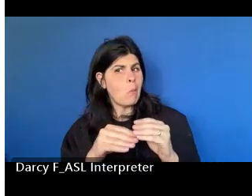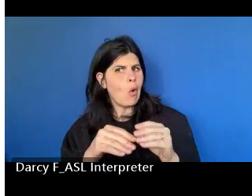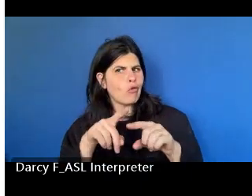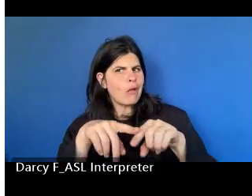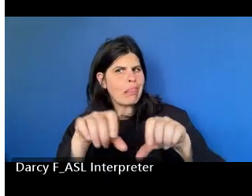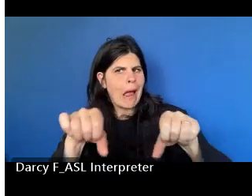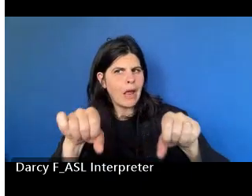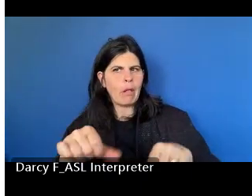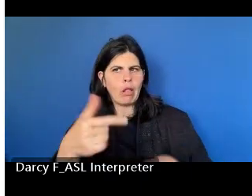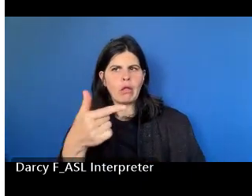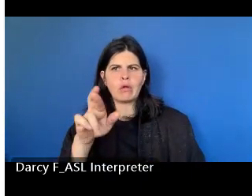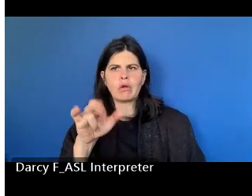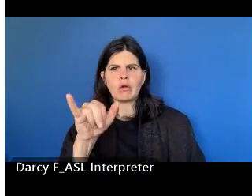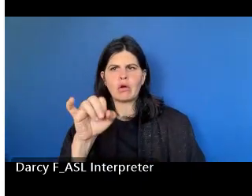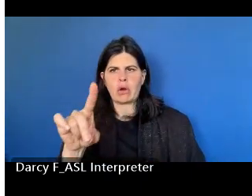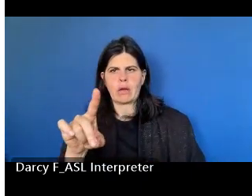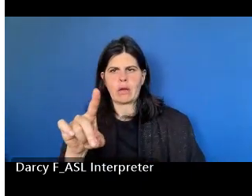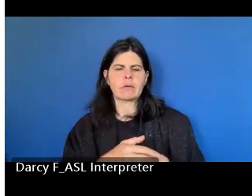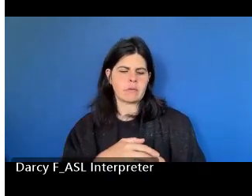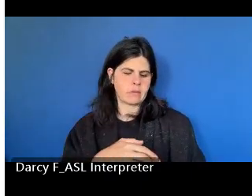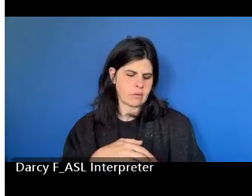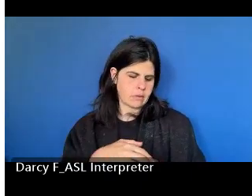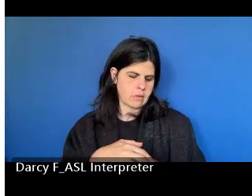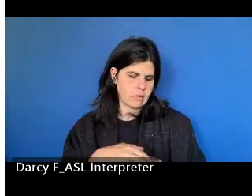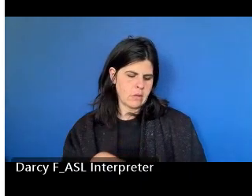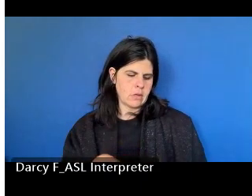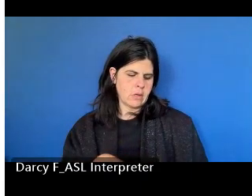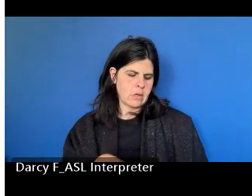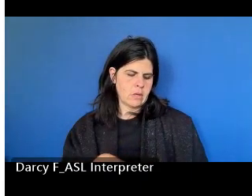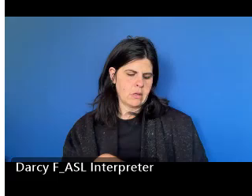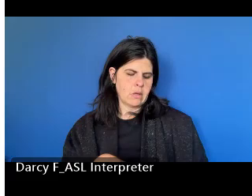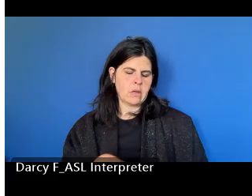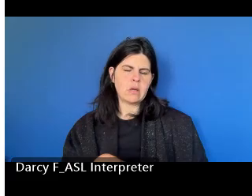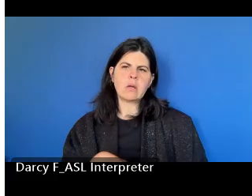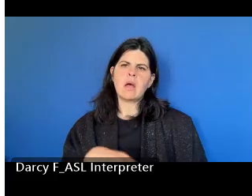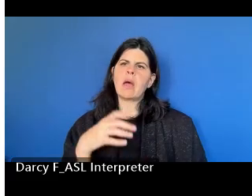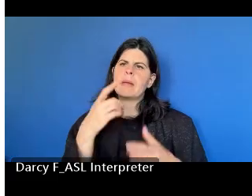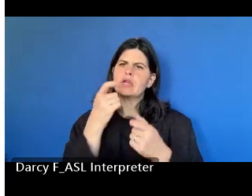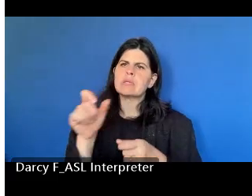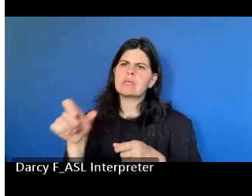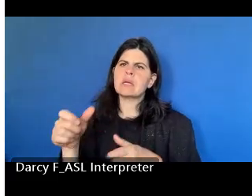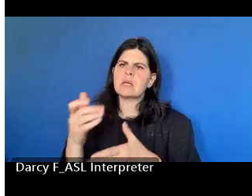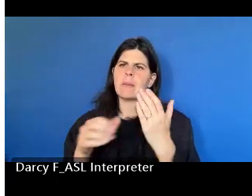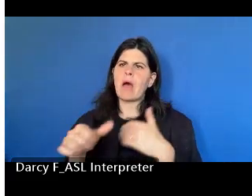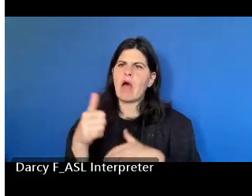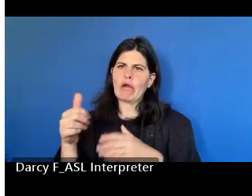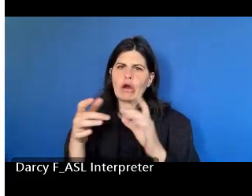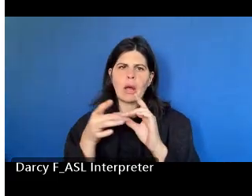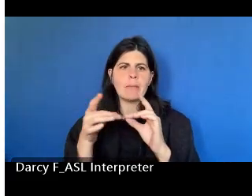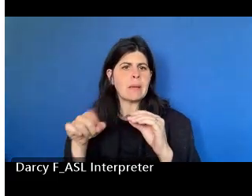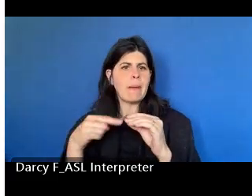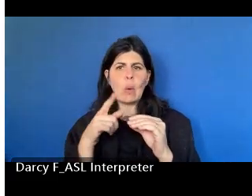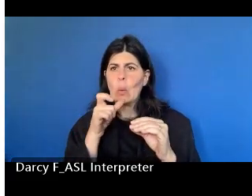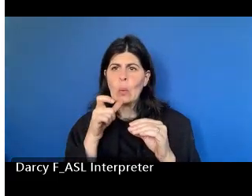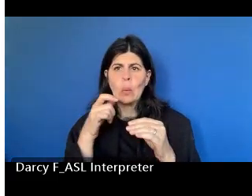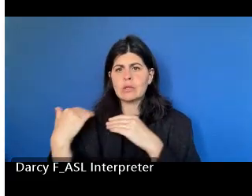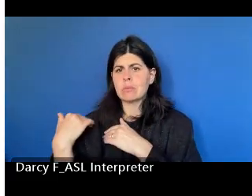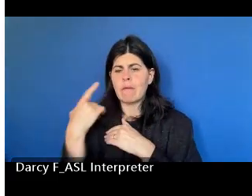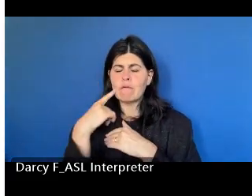And then I'm interested in some of the other comments about who would be responsible for getting consent